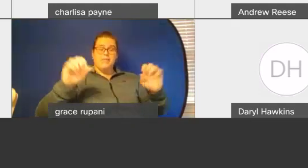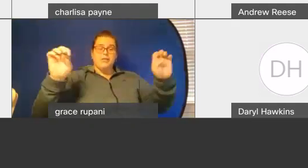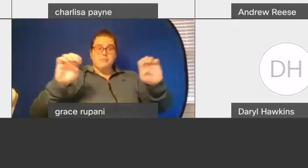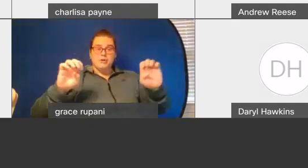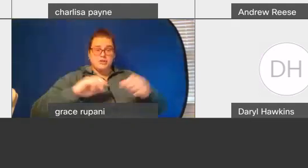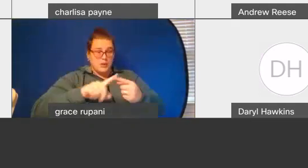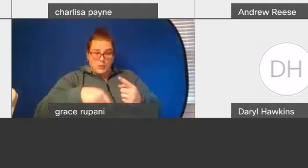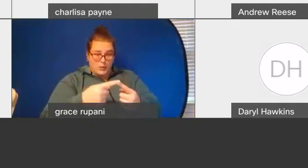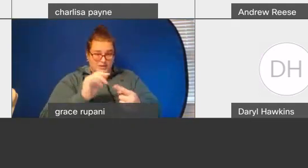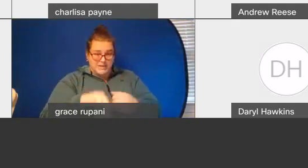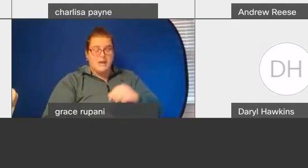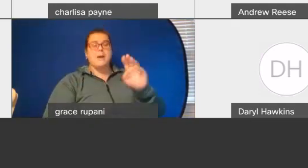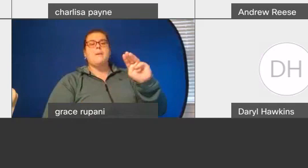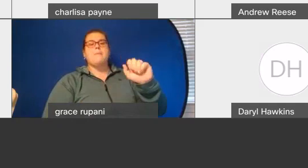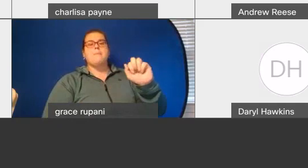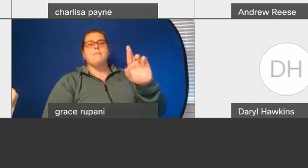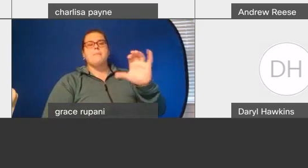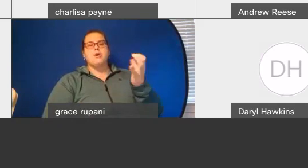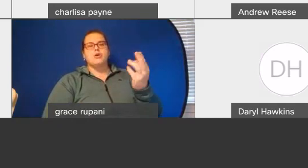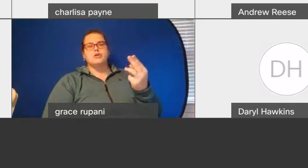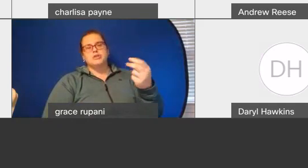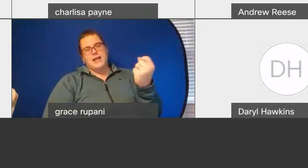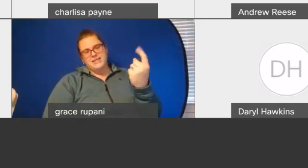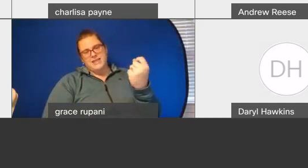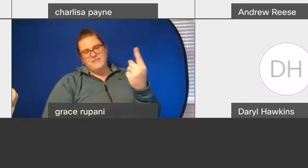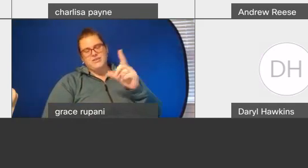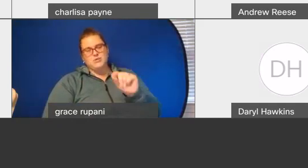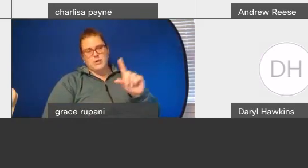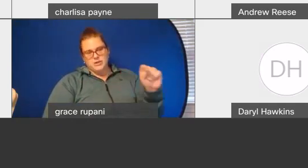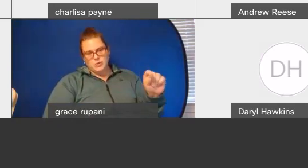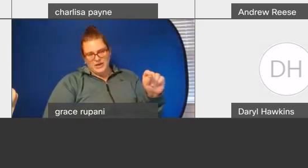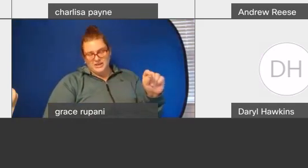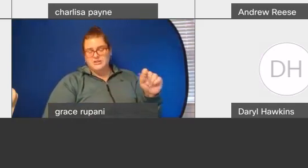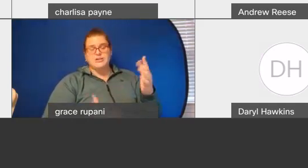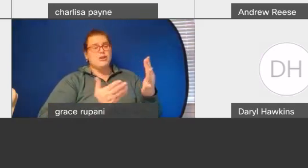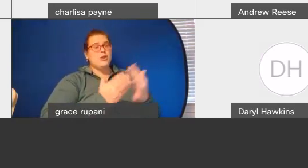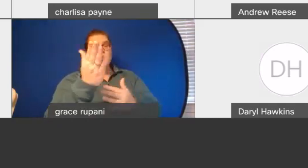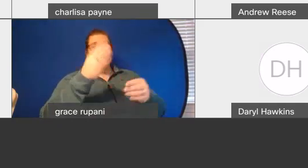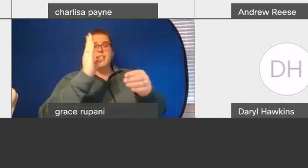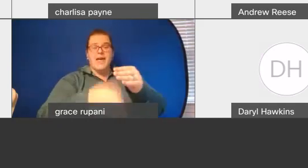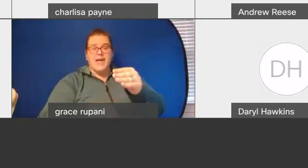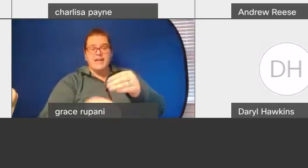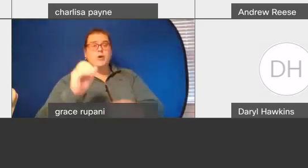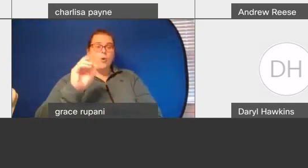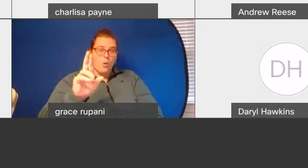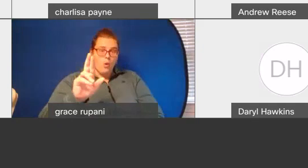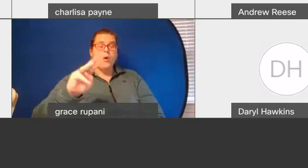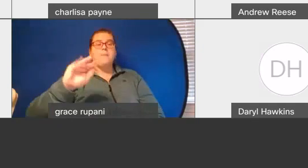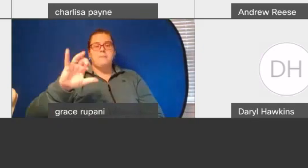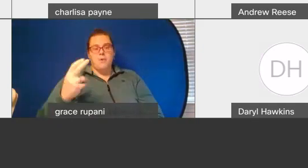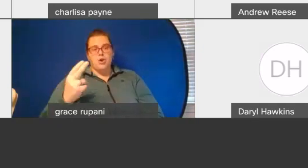and it goes through the end of the public health emergency, or March 10,